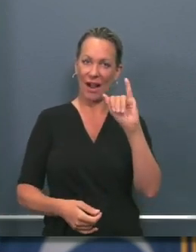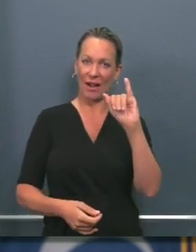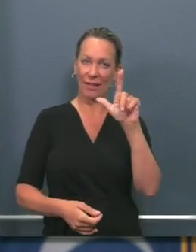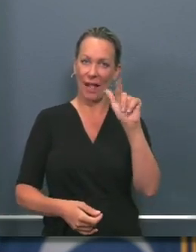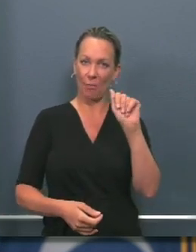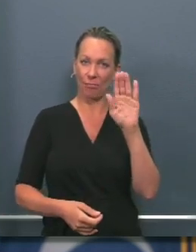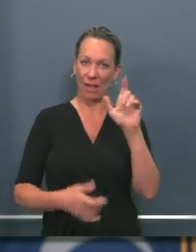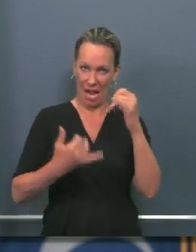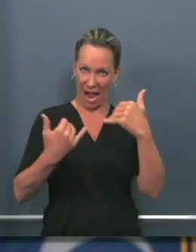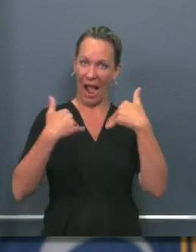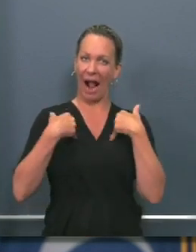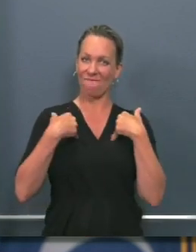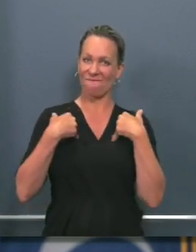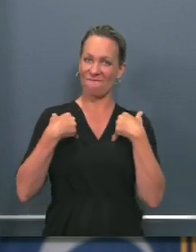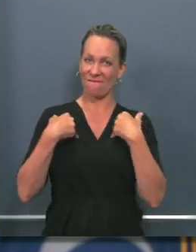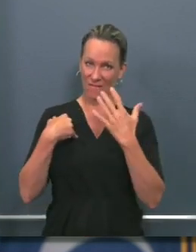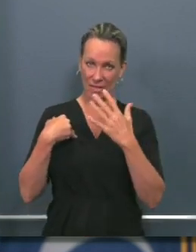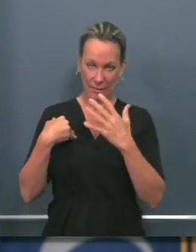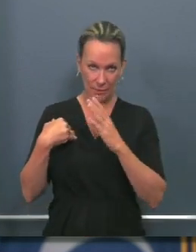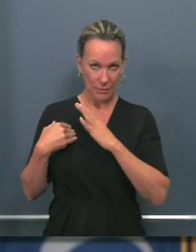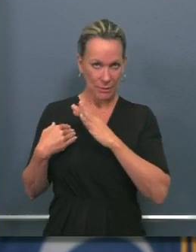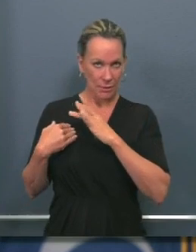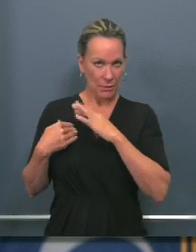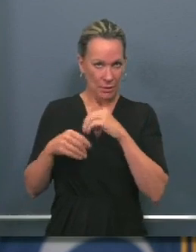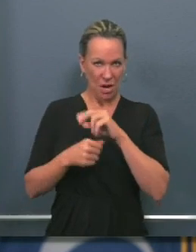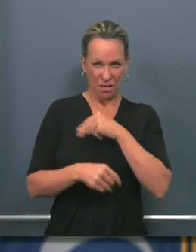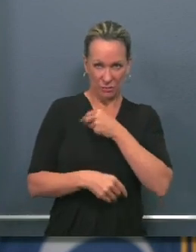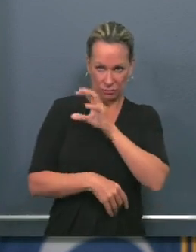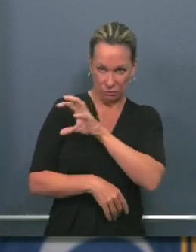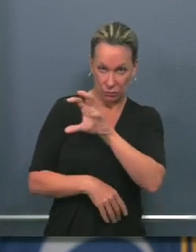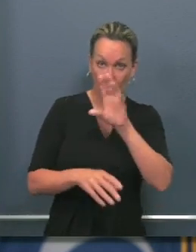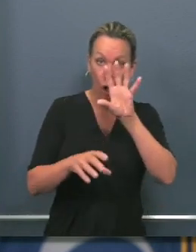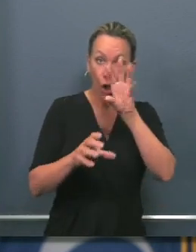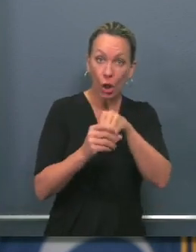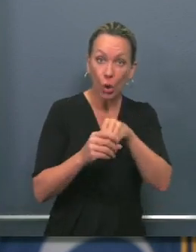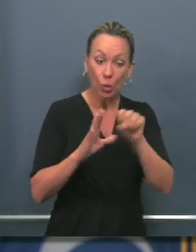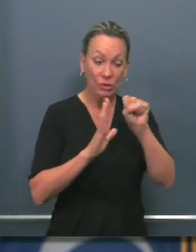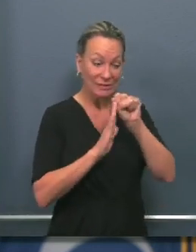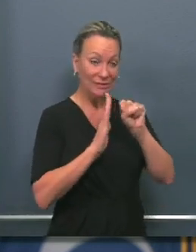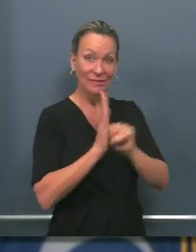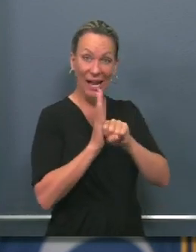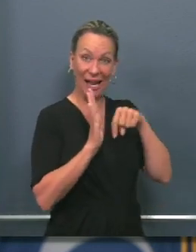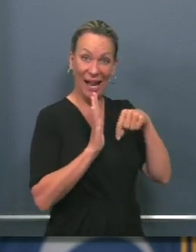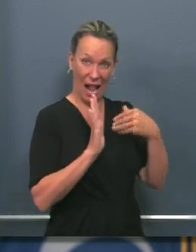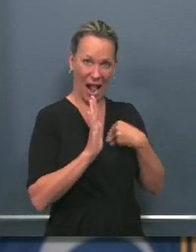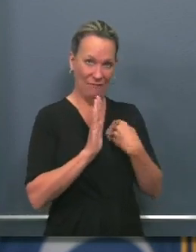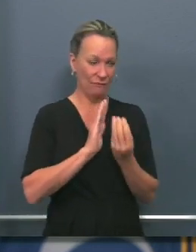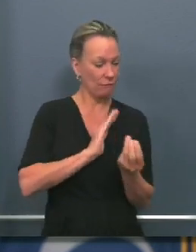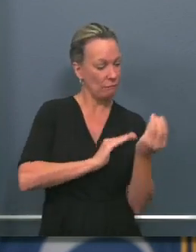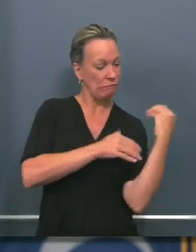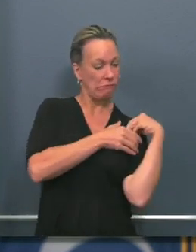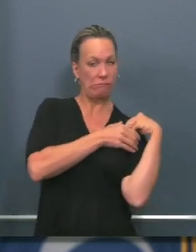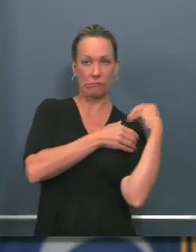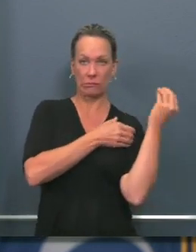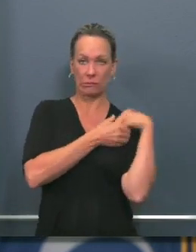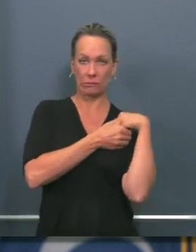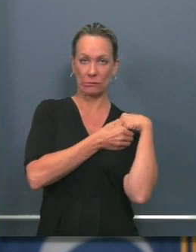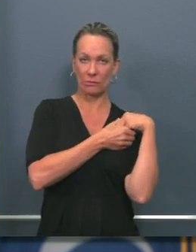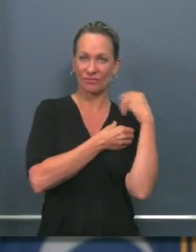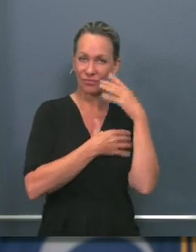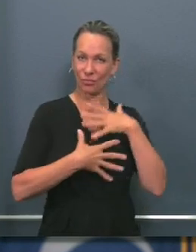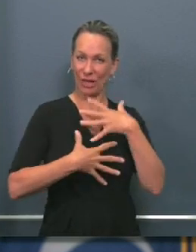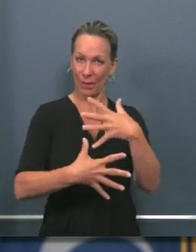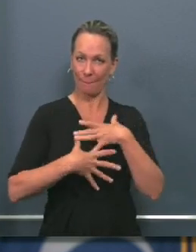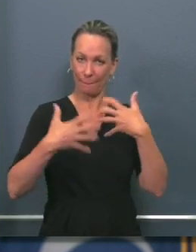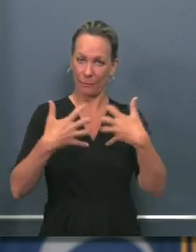all part of those indicators that have to turn yellow to green so that we could continue to march forward. And indeed, they